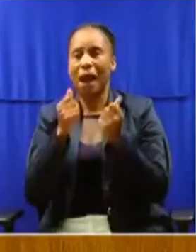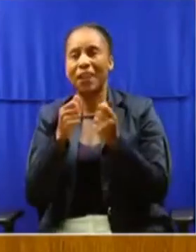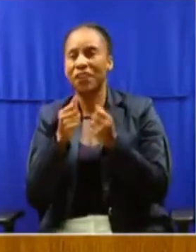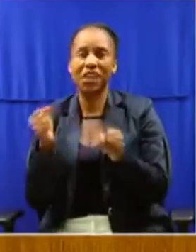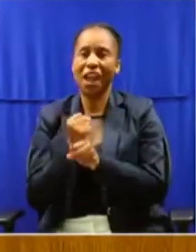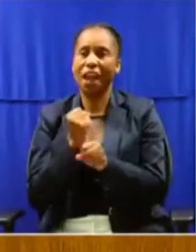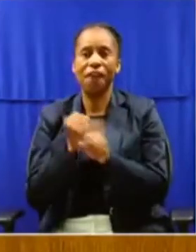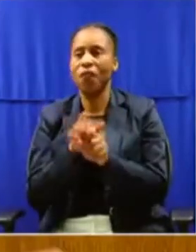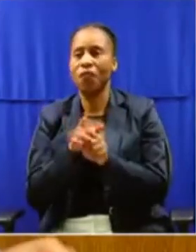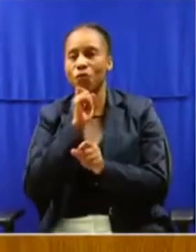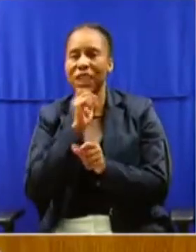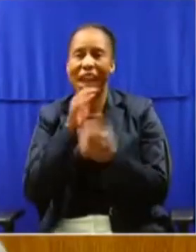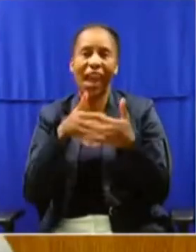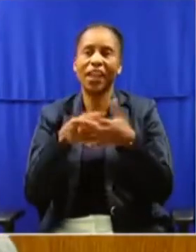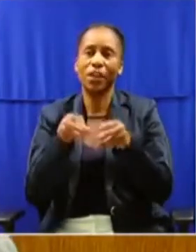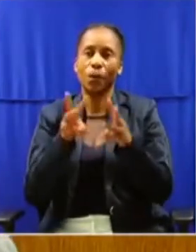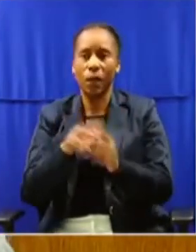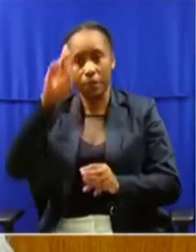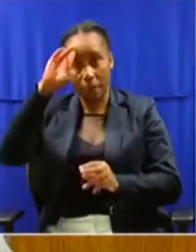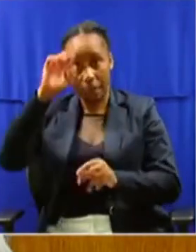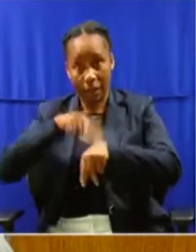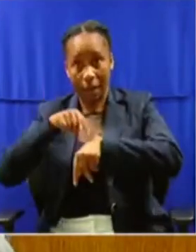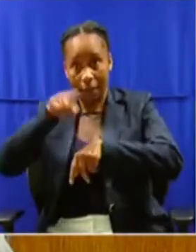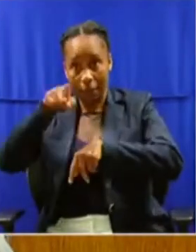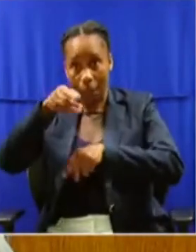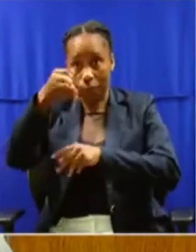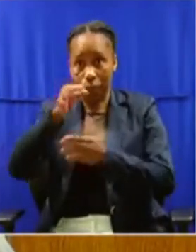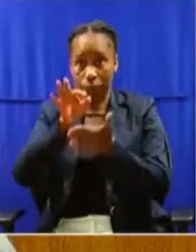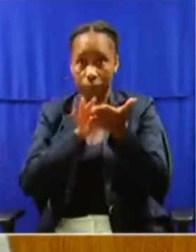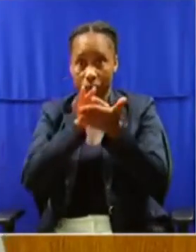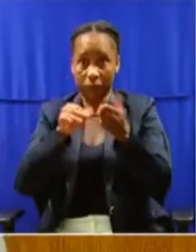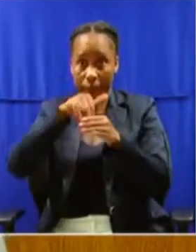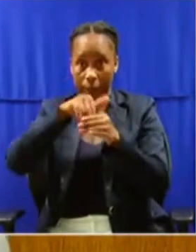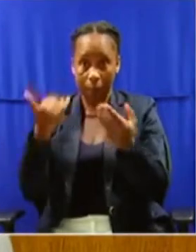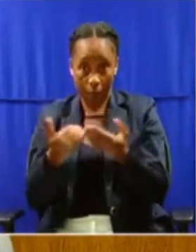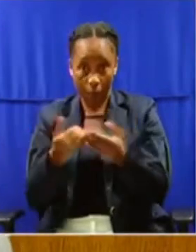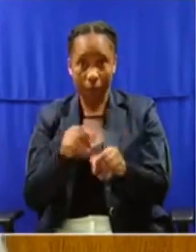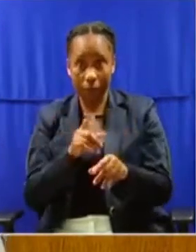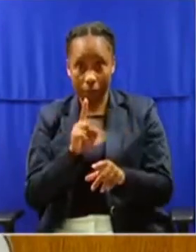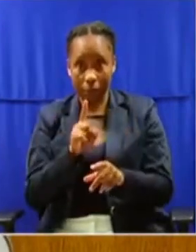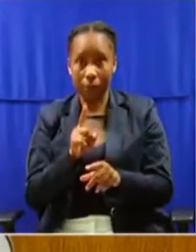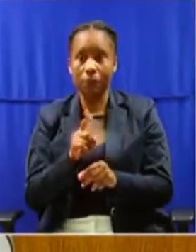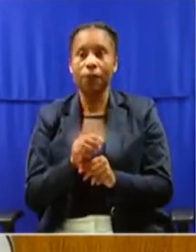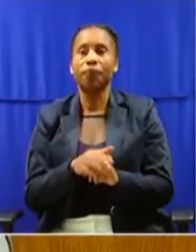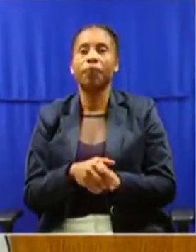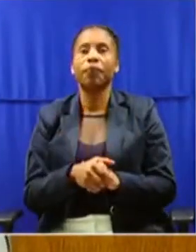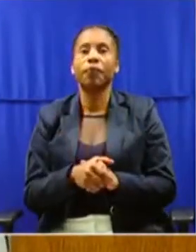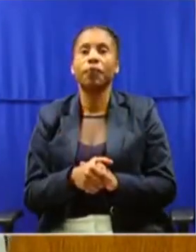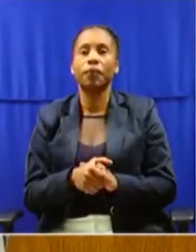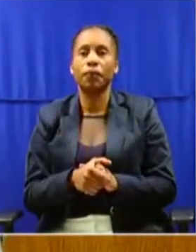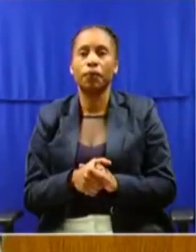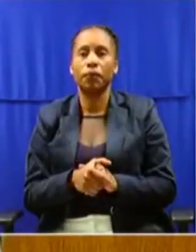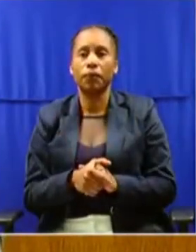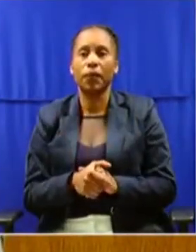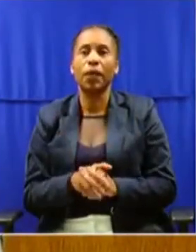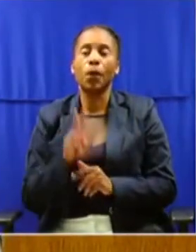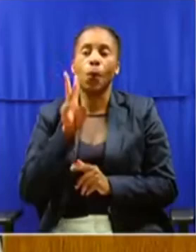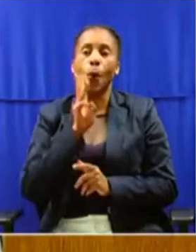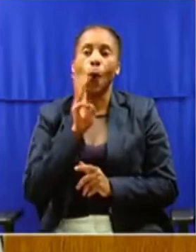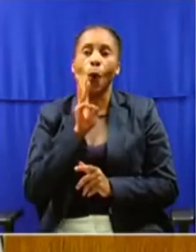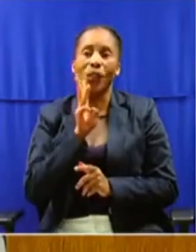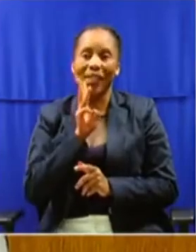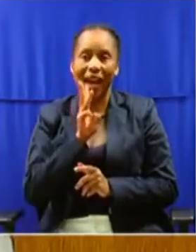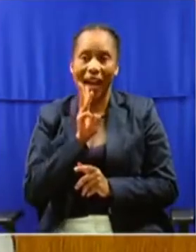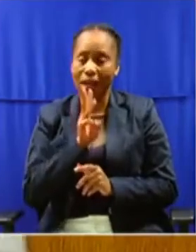when you go to the ballot box. So what we are others seeing as well, water. We've got a massive